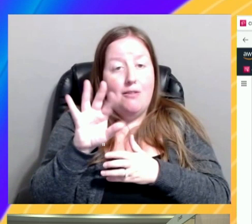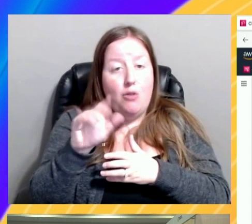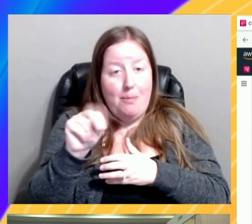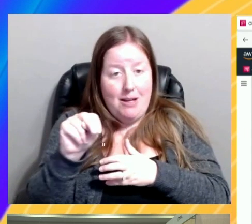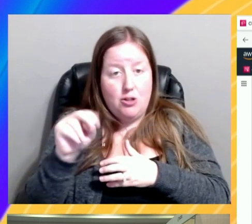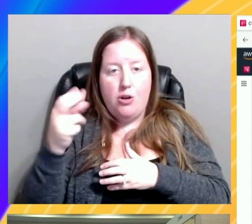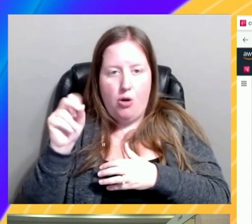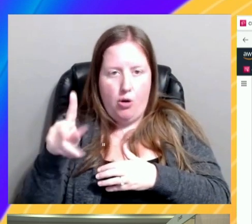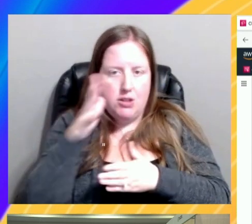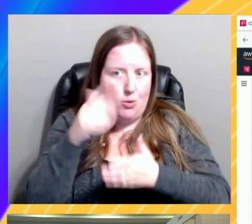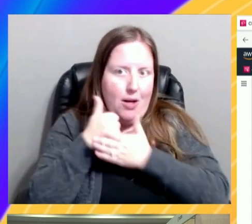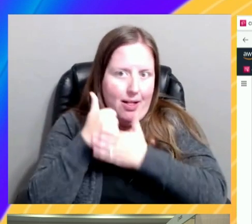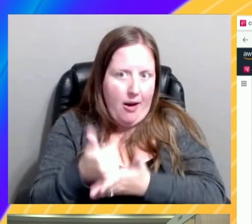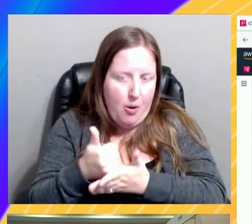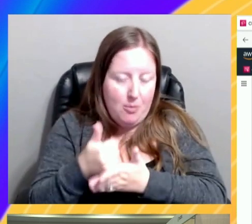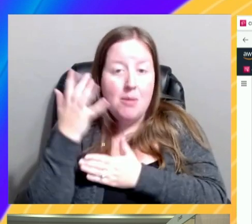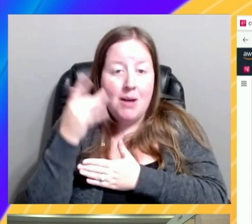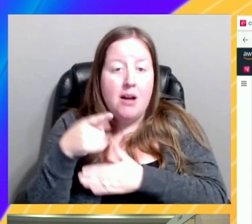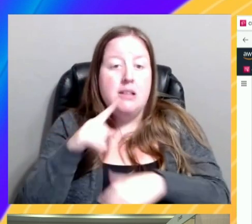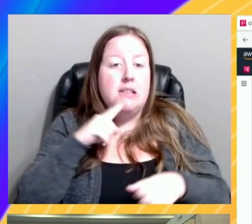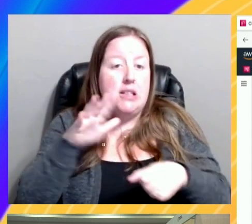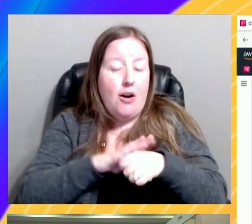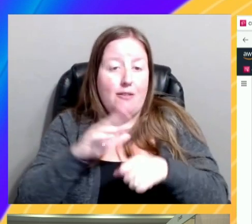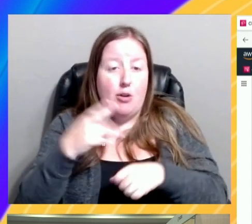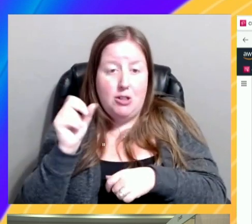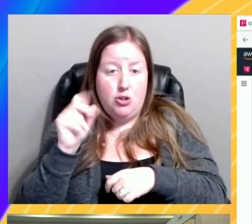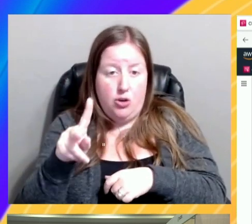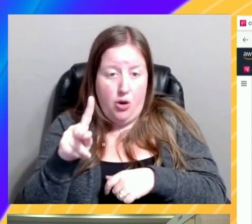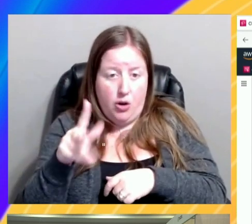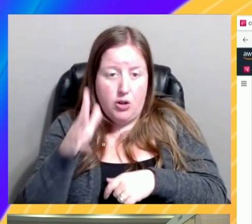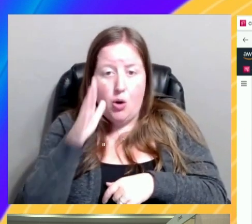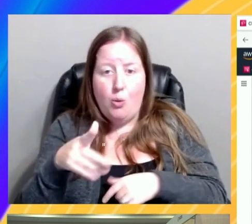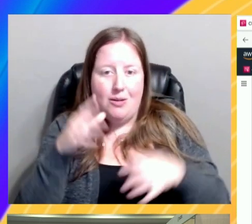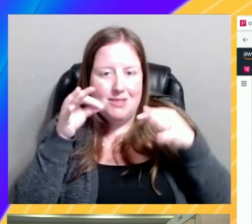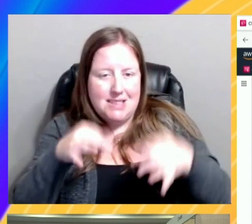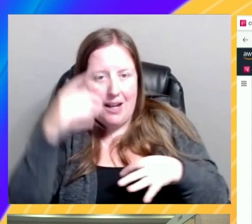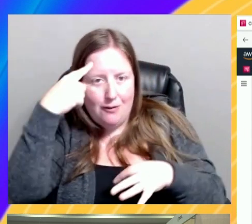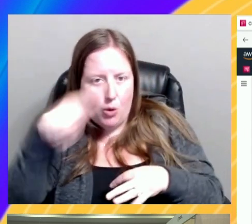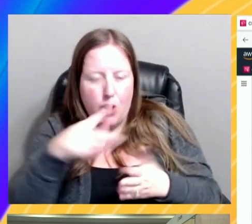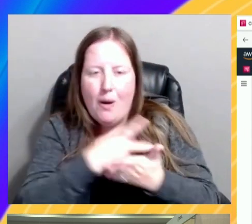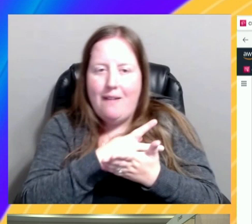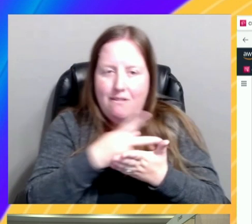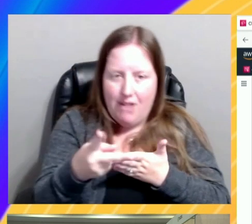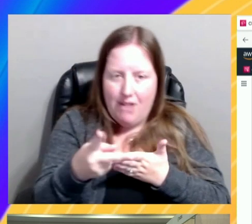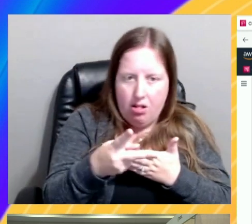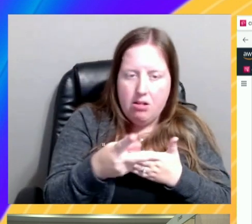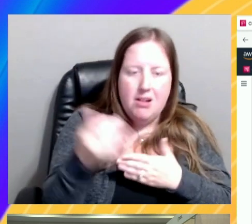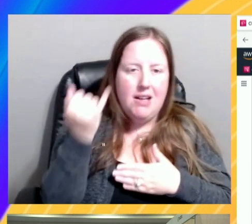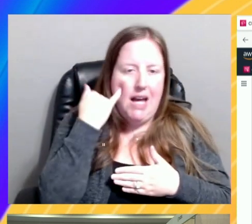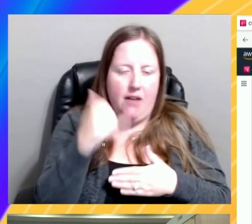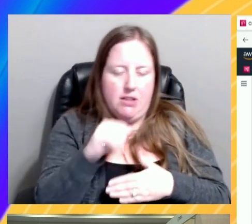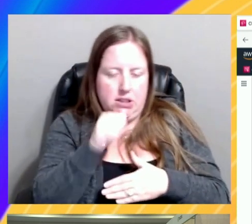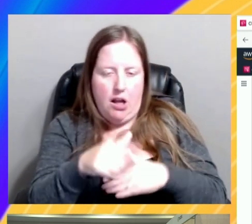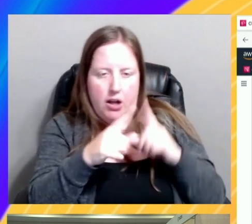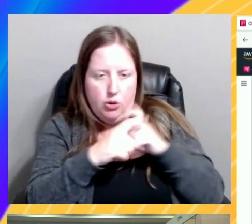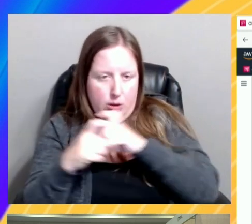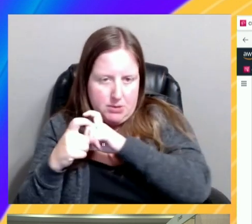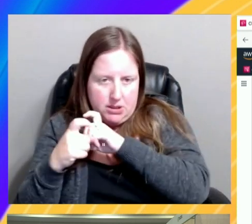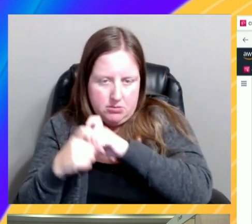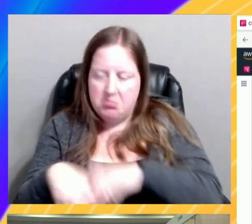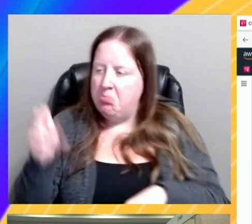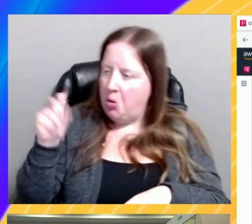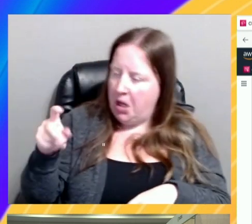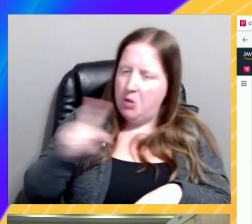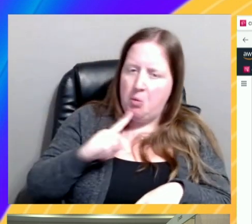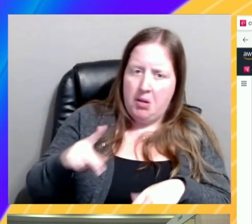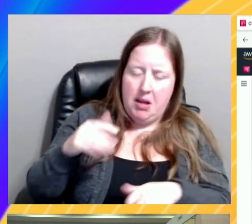because CloudFormation hooks is already going to decide for you and fail the creation of that resource. Got it. Okay. Seems pretty powerful. And